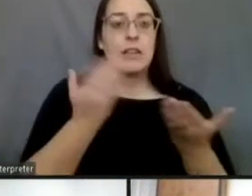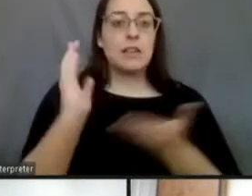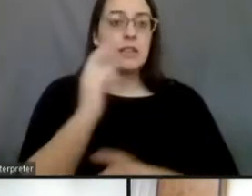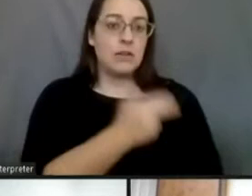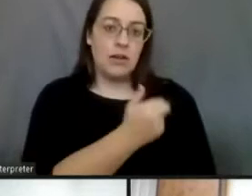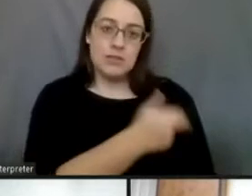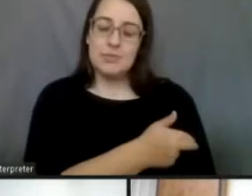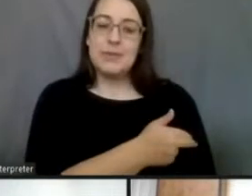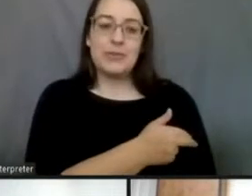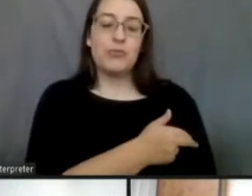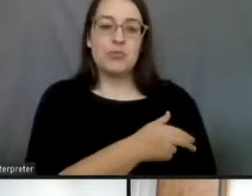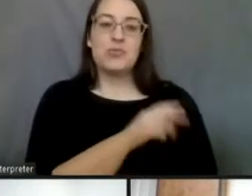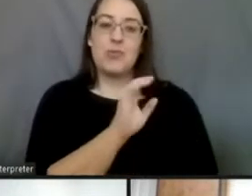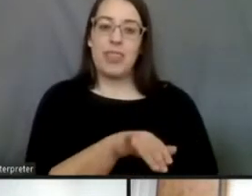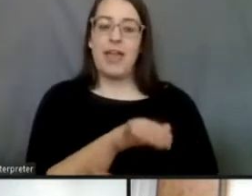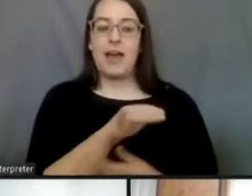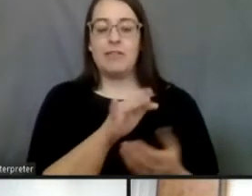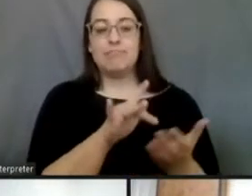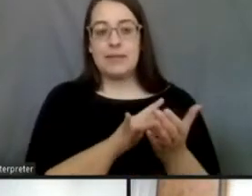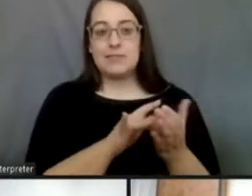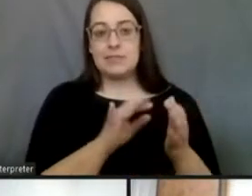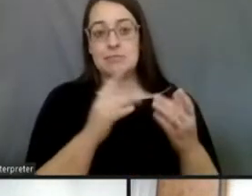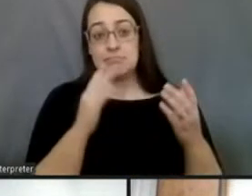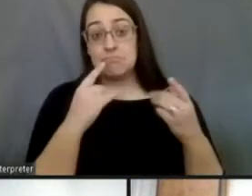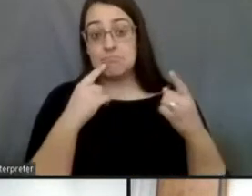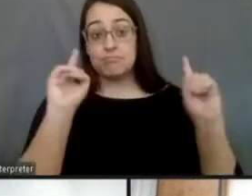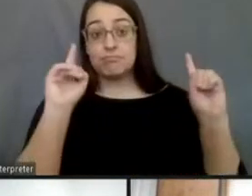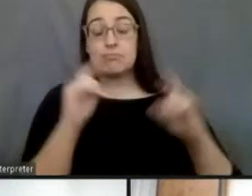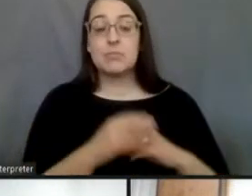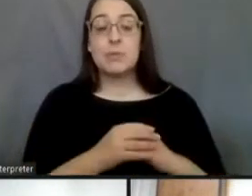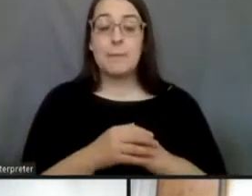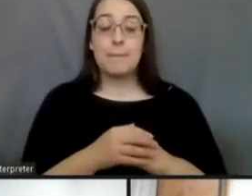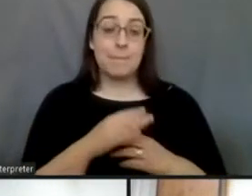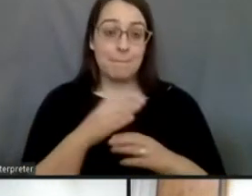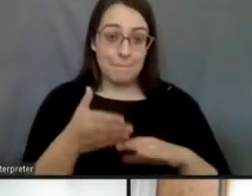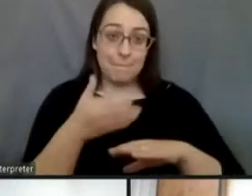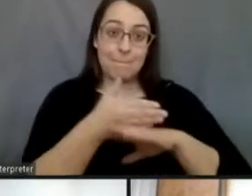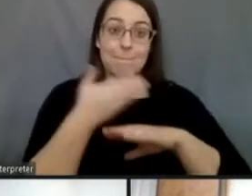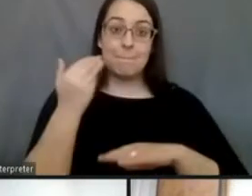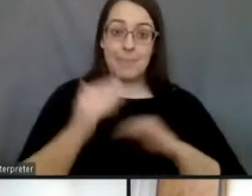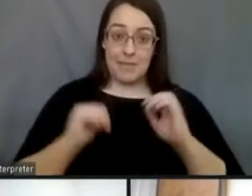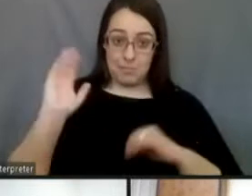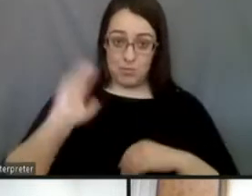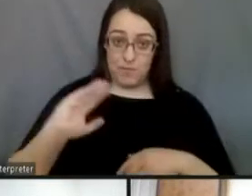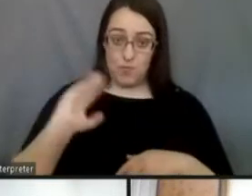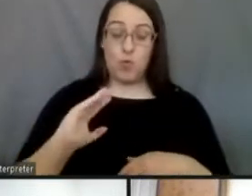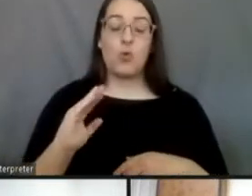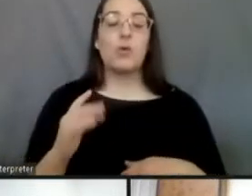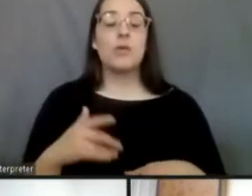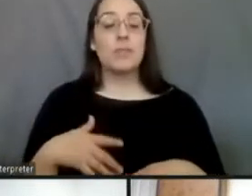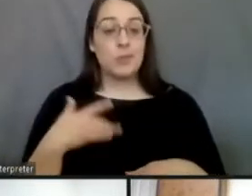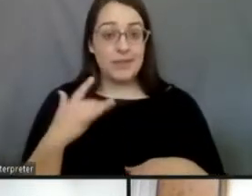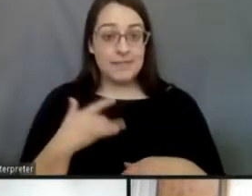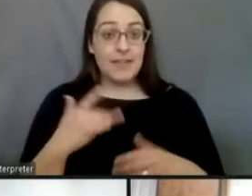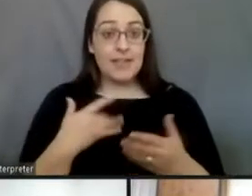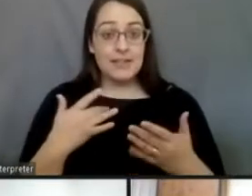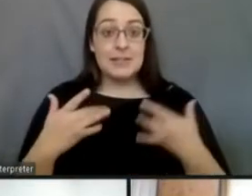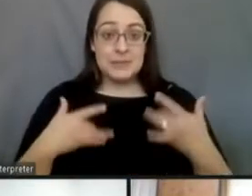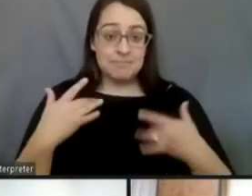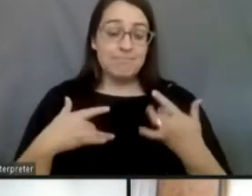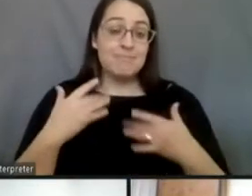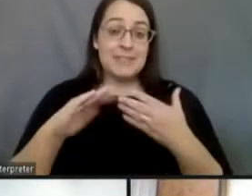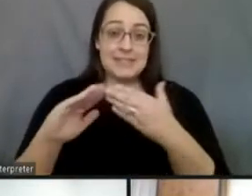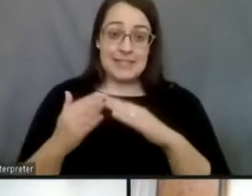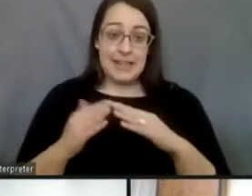remained an effective therapy. So again, much better than where we were. We're very encouraged that the city has done an